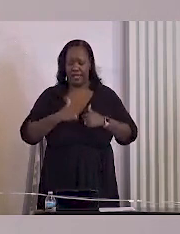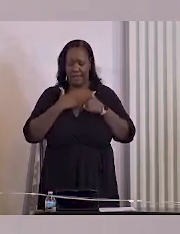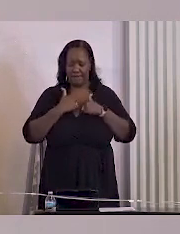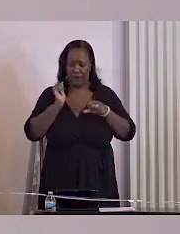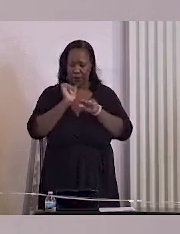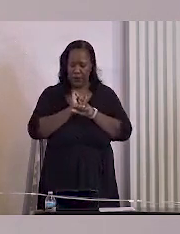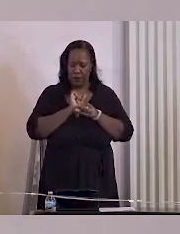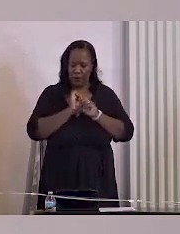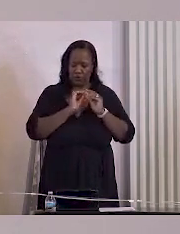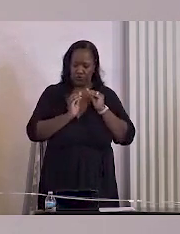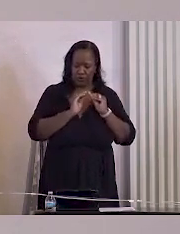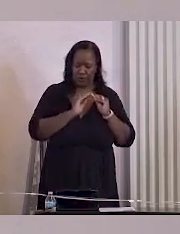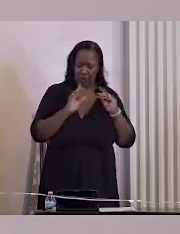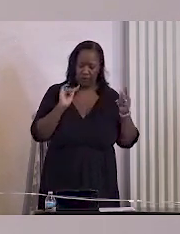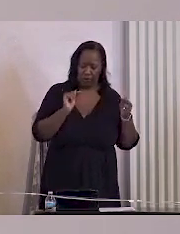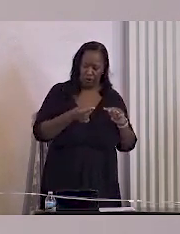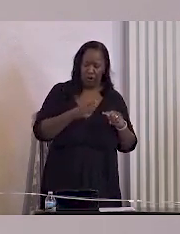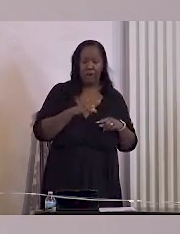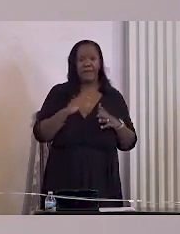damaged relationships.